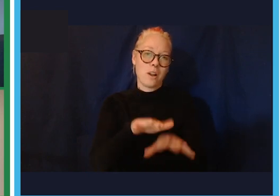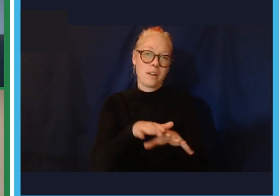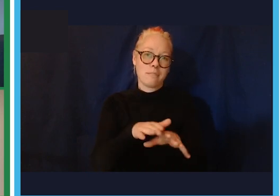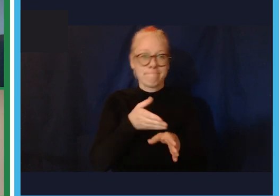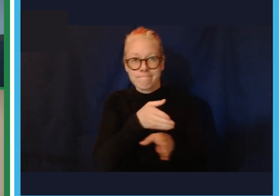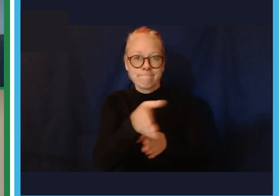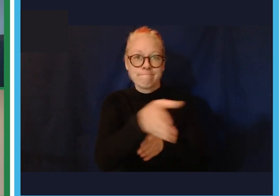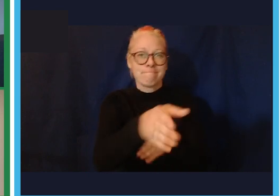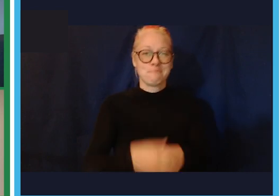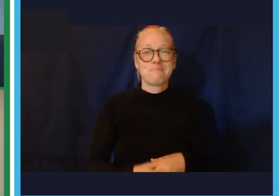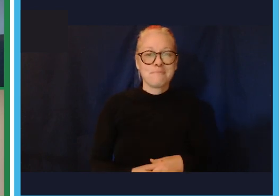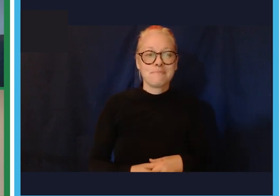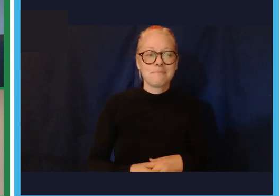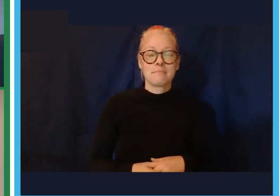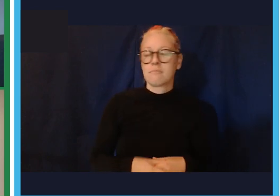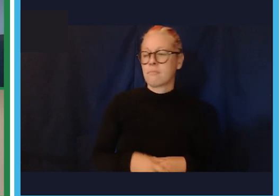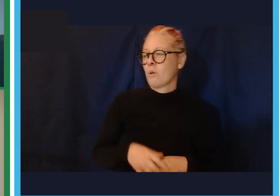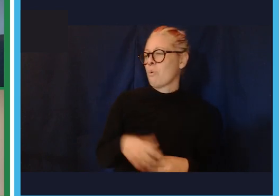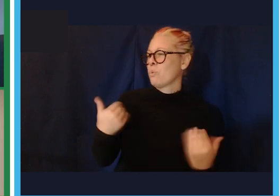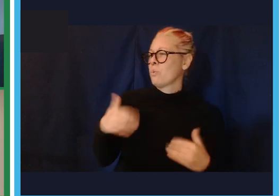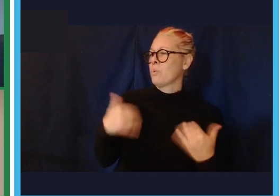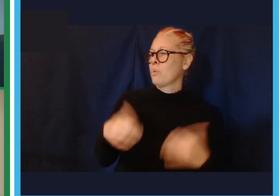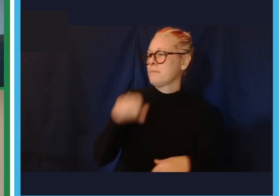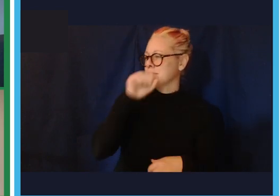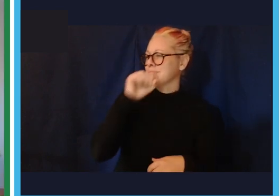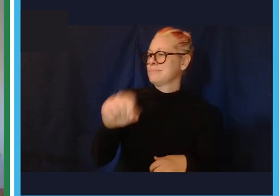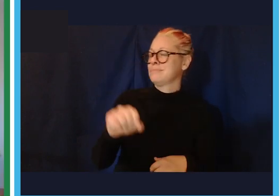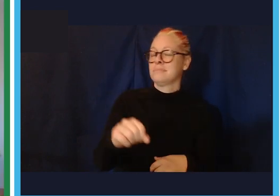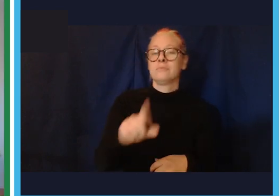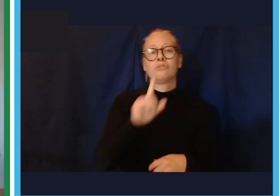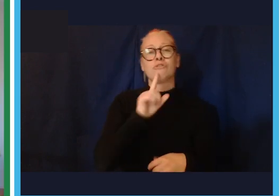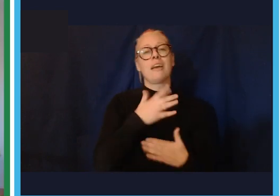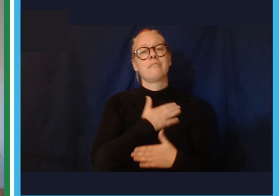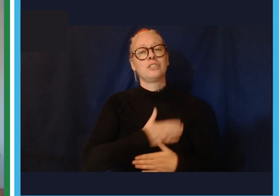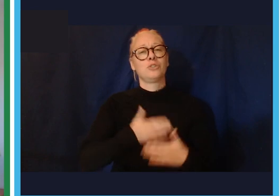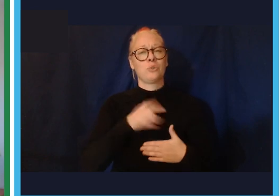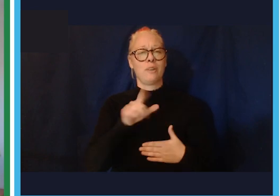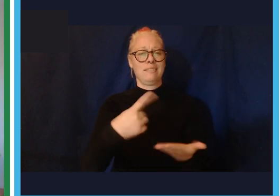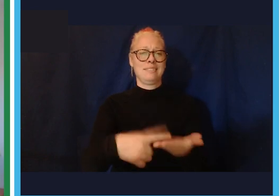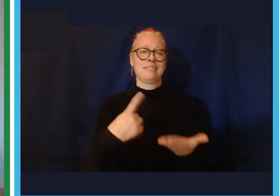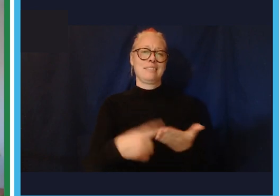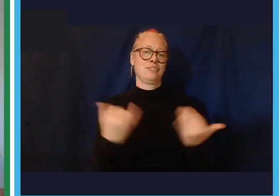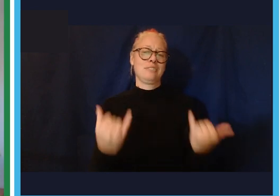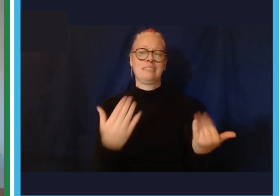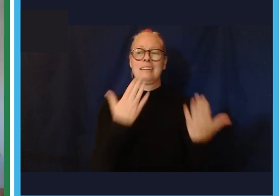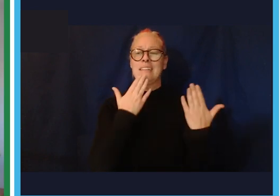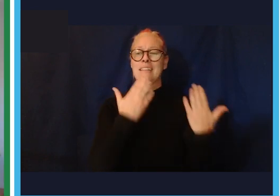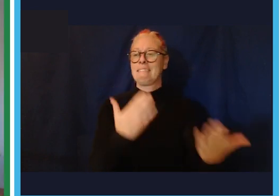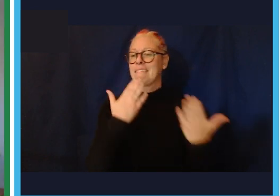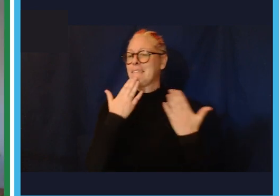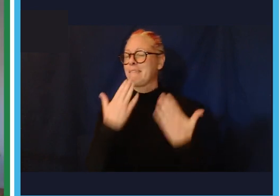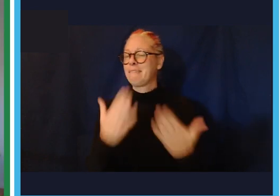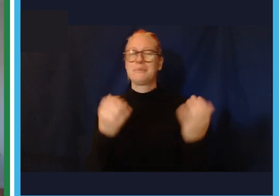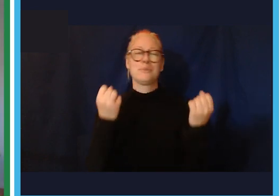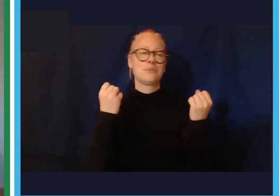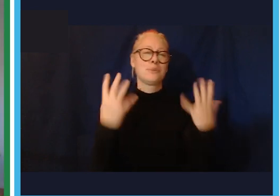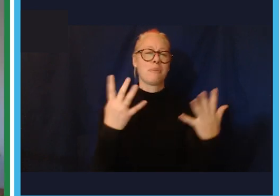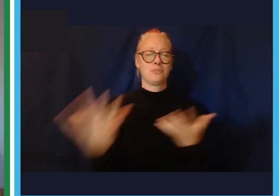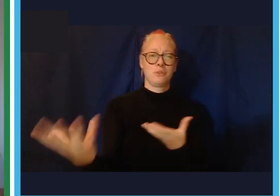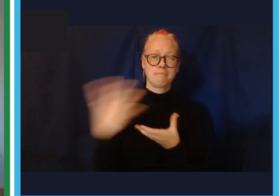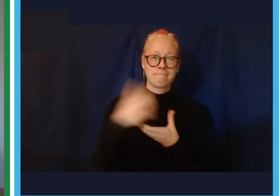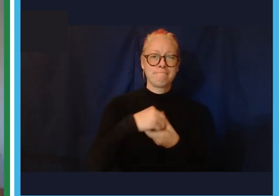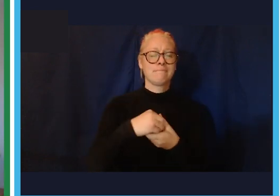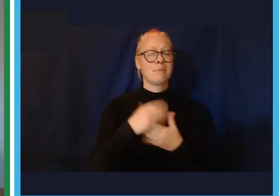and sharing your lives and your stories with thank us. Thank you very much. Thank you, Deidre. So for everyone watching or listening, thank you